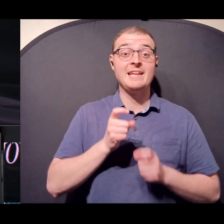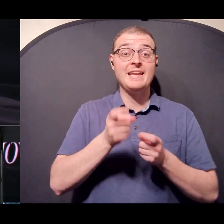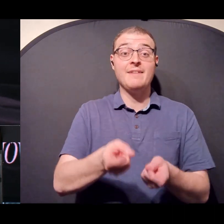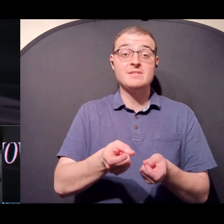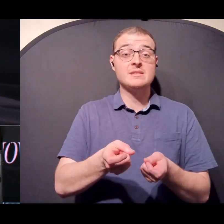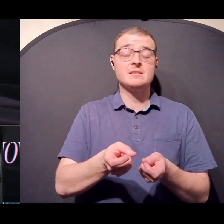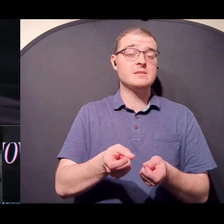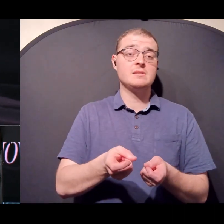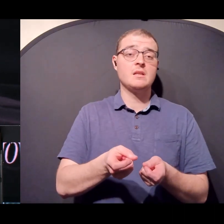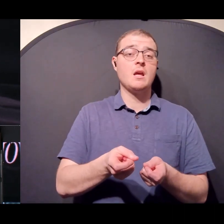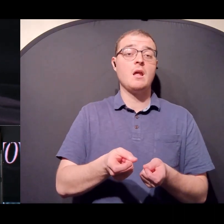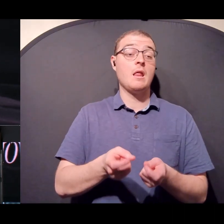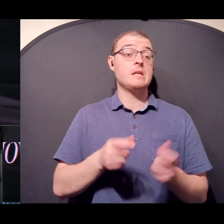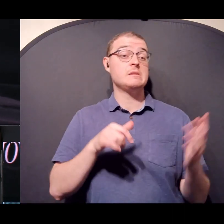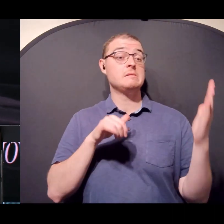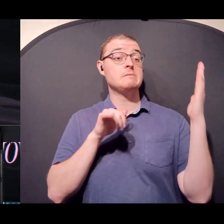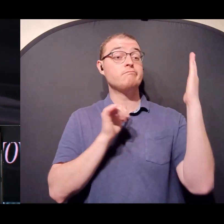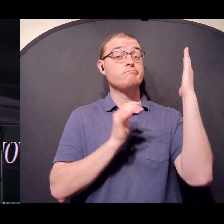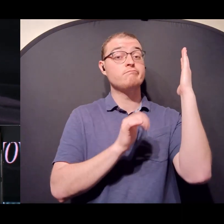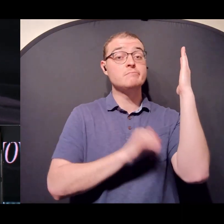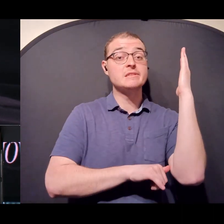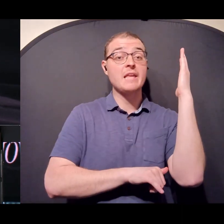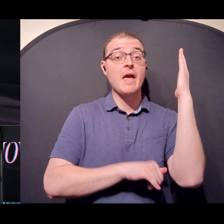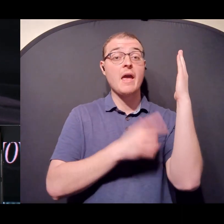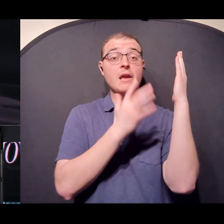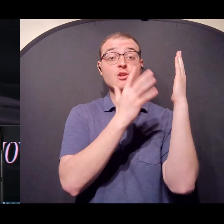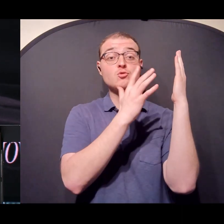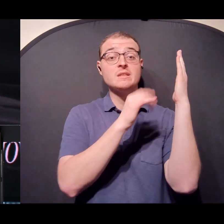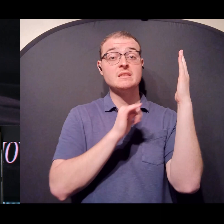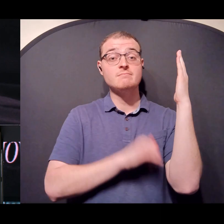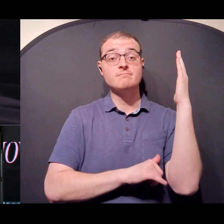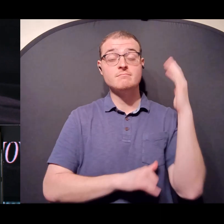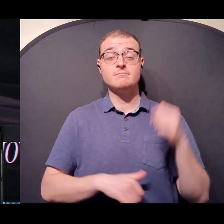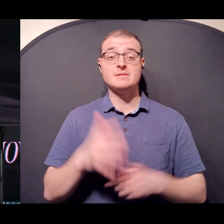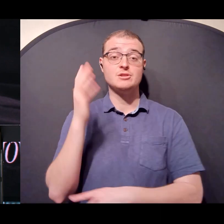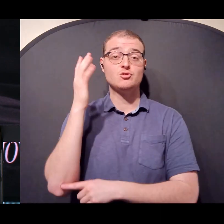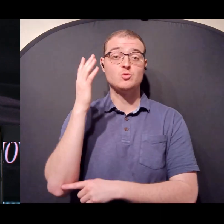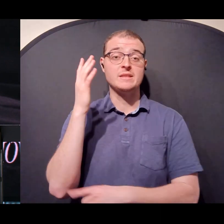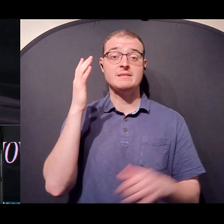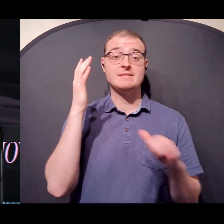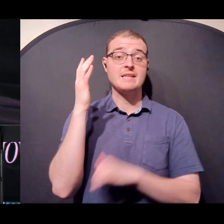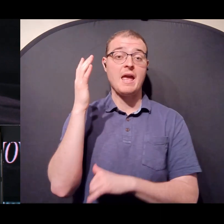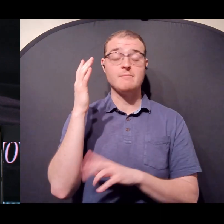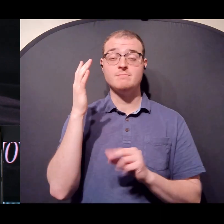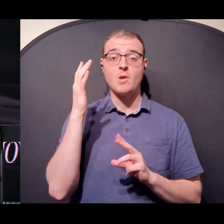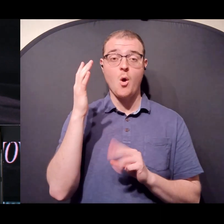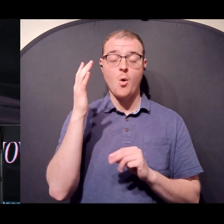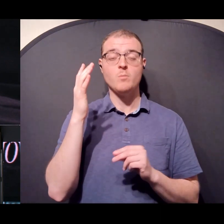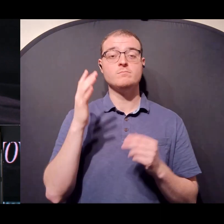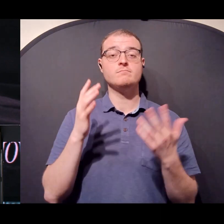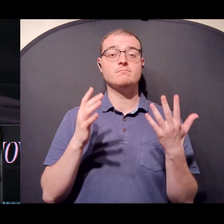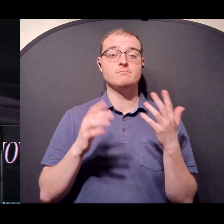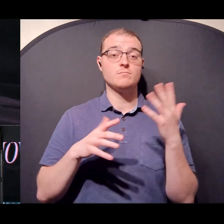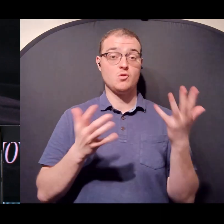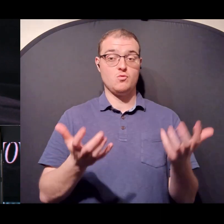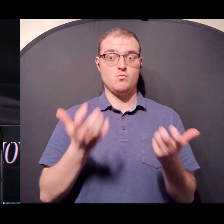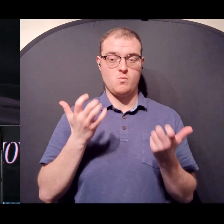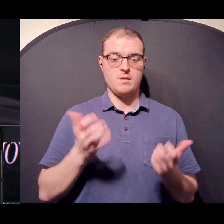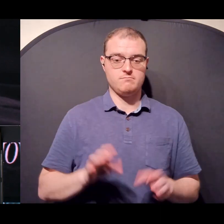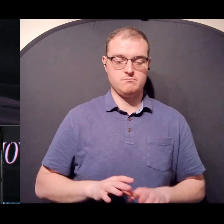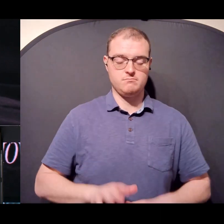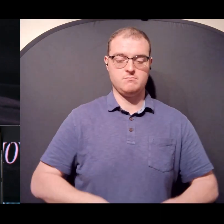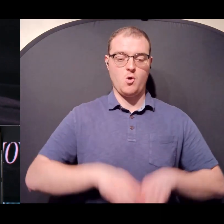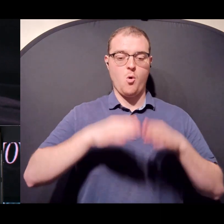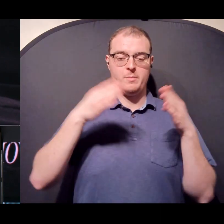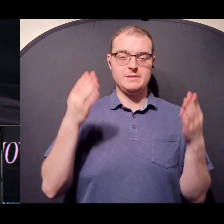Here's the thing about gifts. Gifts weren't meant to stay under the tree. Gifts weren't meant just to sit in your hand and look beautiful. Gifts were meant to